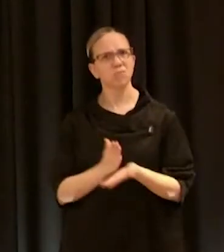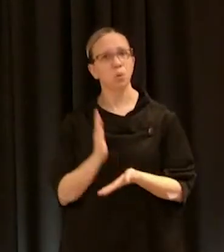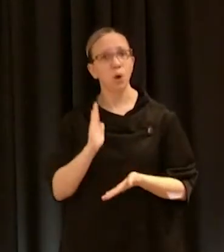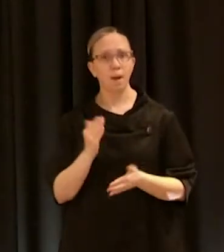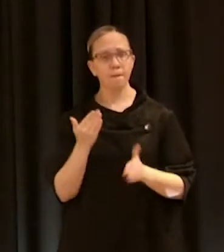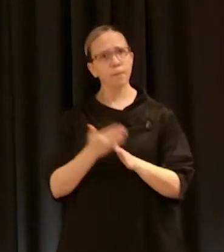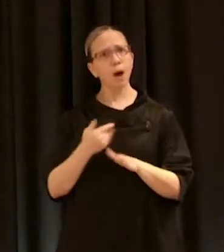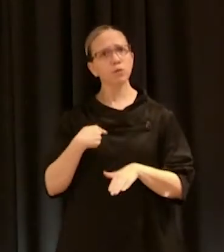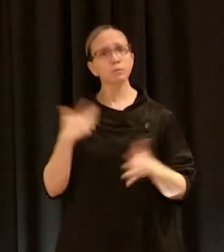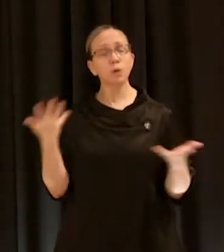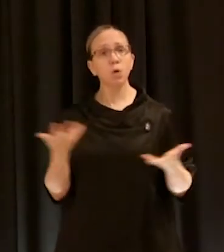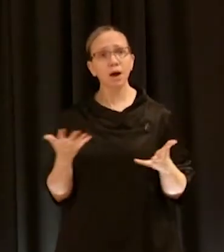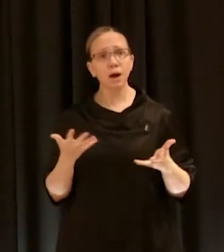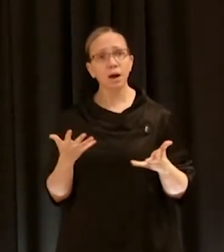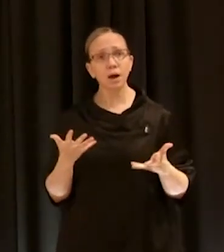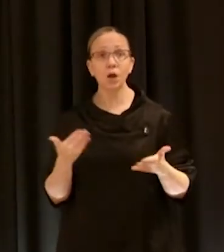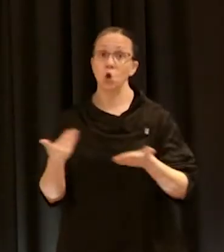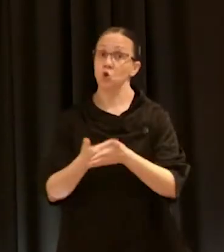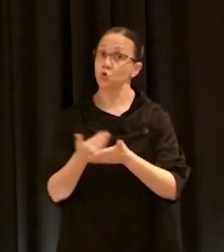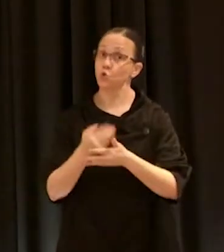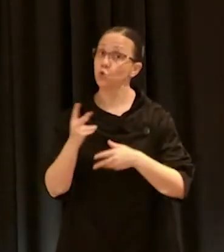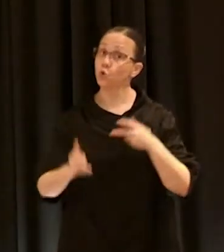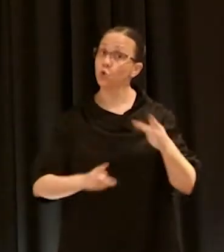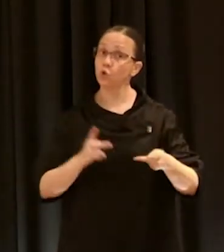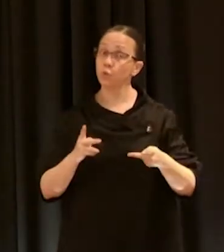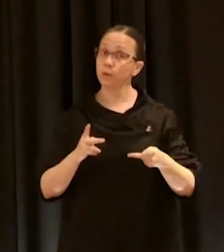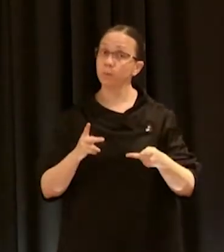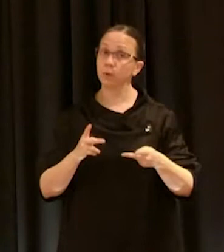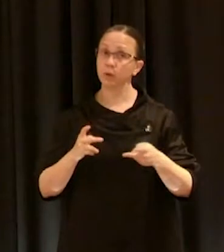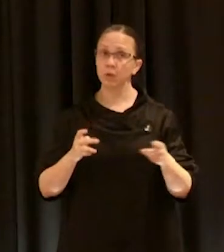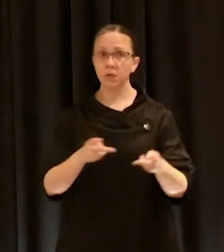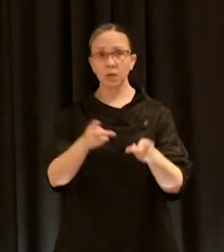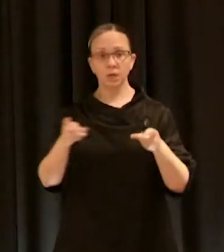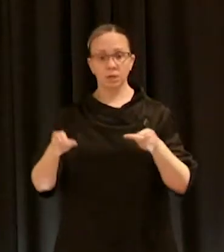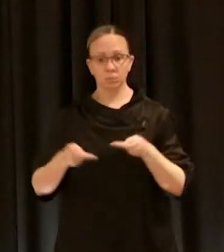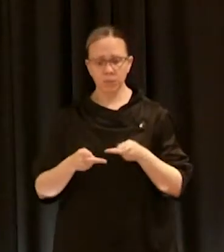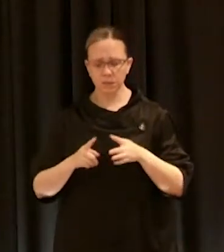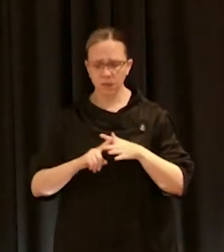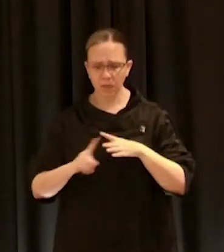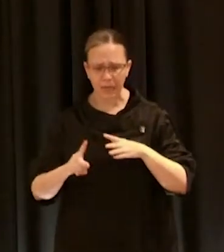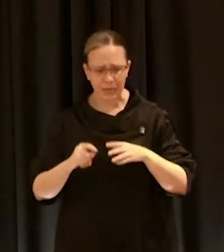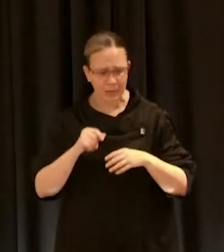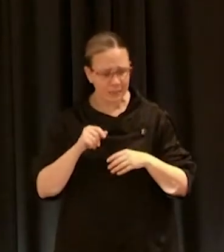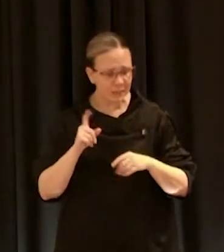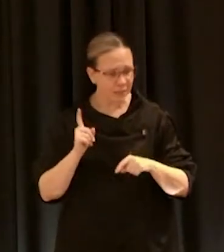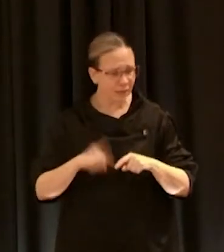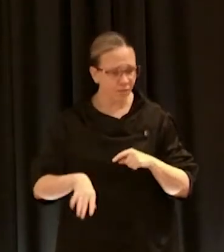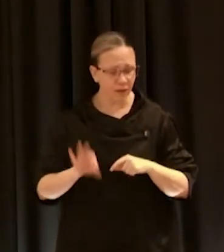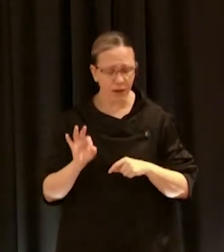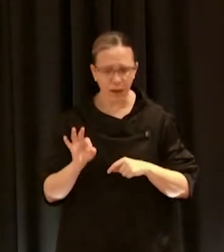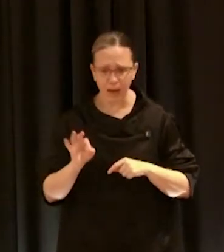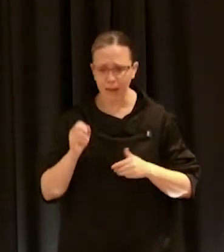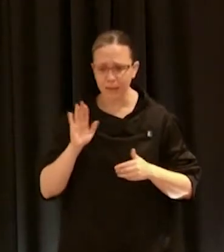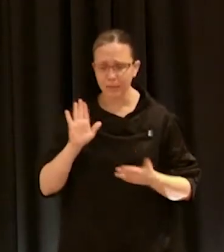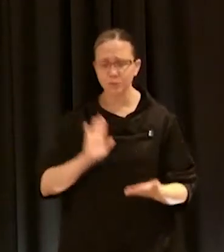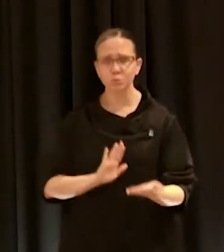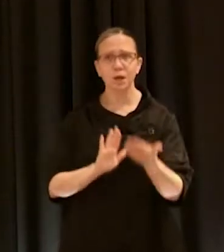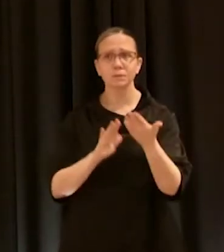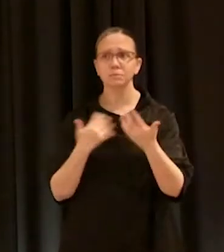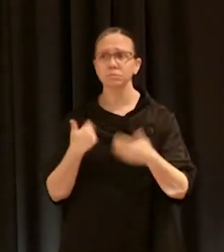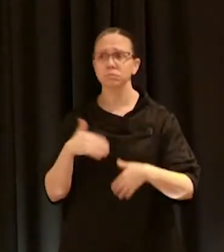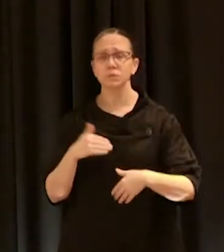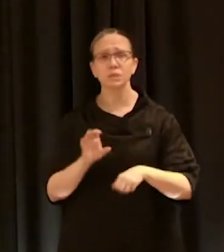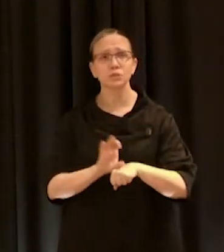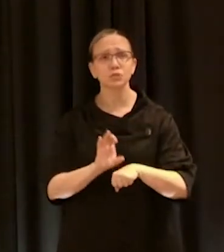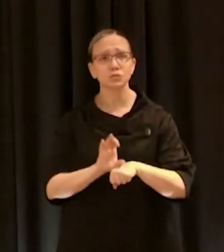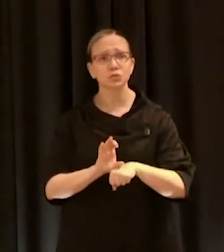me is that brand new people don't have a place to run to right now where they can come into the presence of the Lord